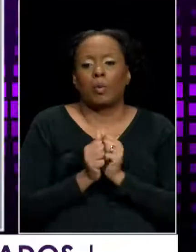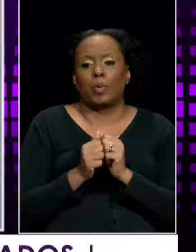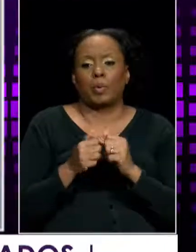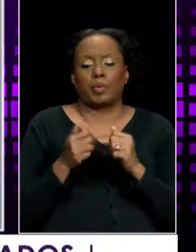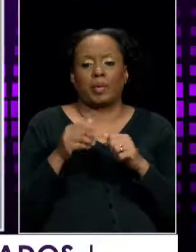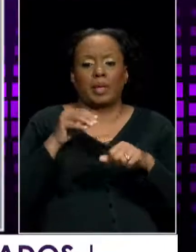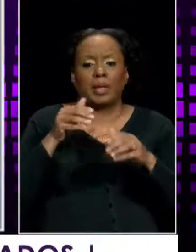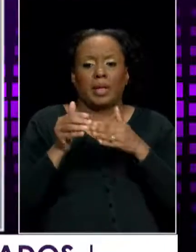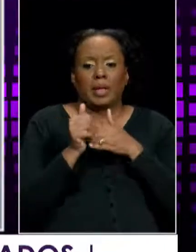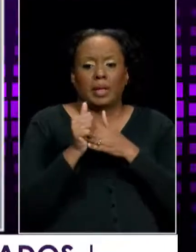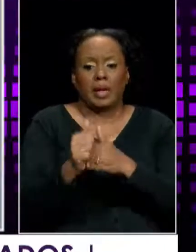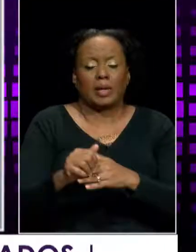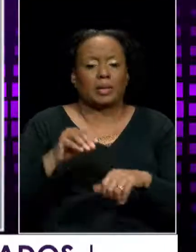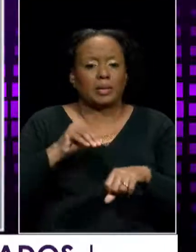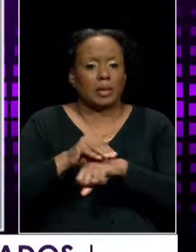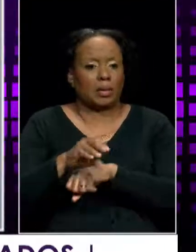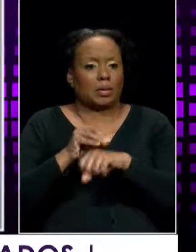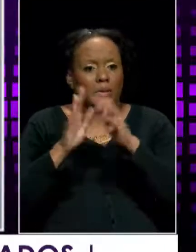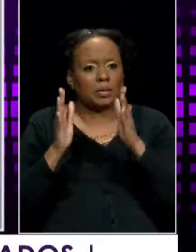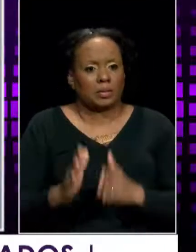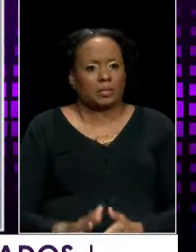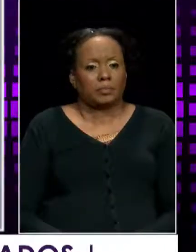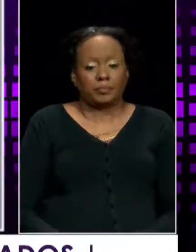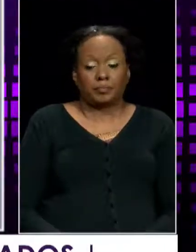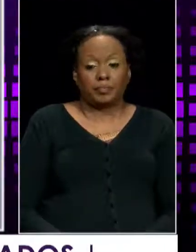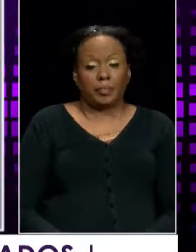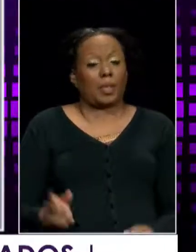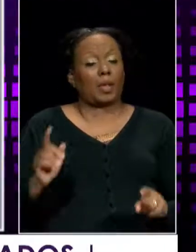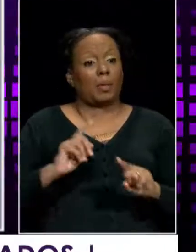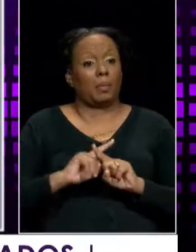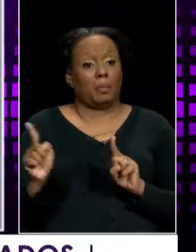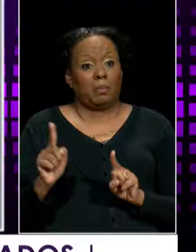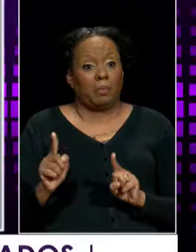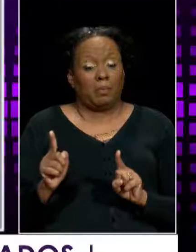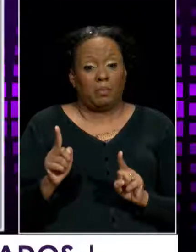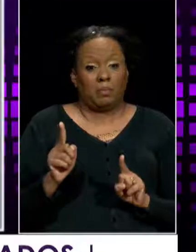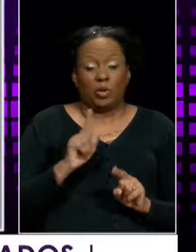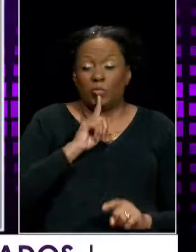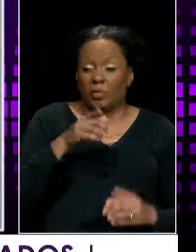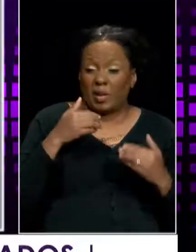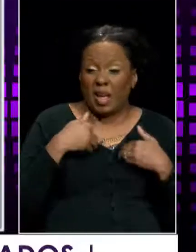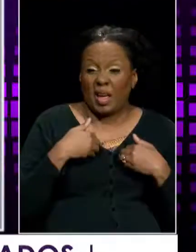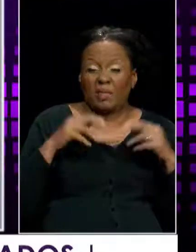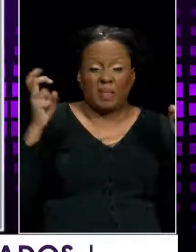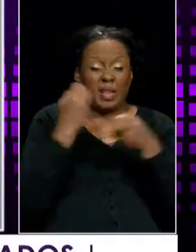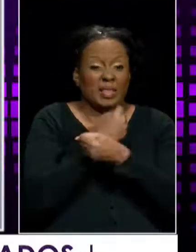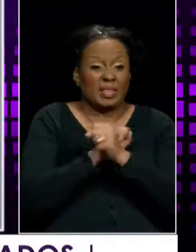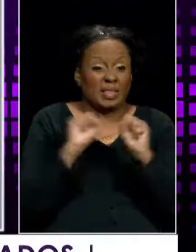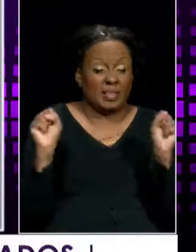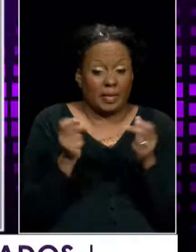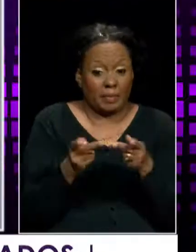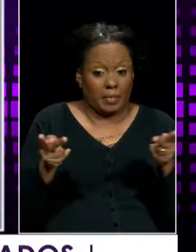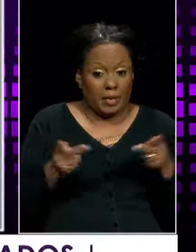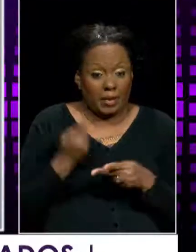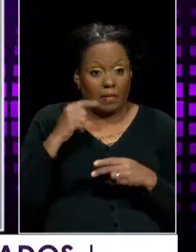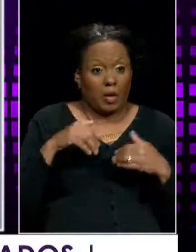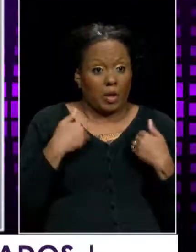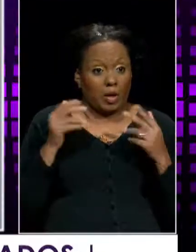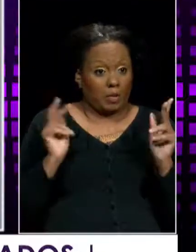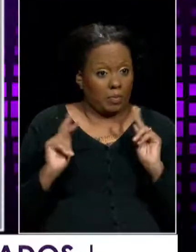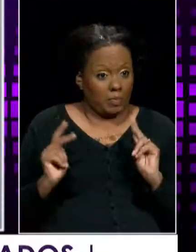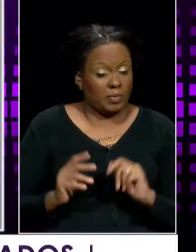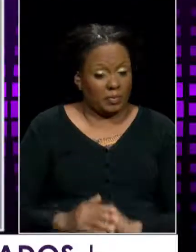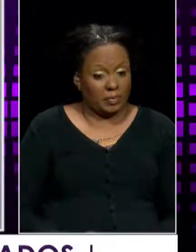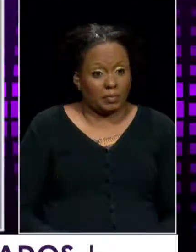actually, so the question again that I'm posing, are we actually creating safe spaces for our young people? And I don't are and who are holding